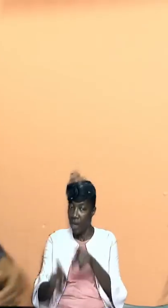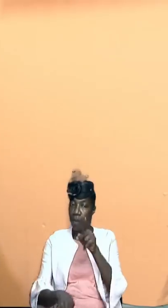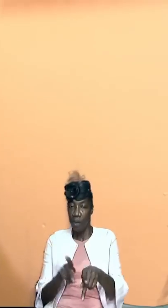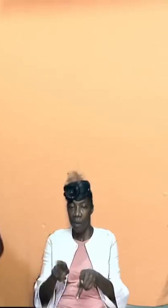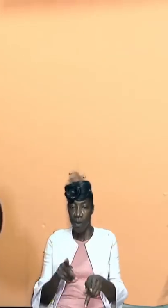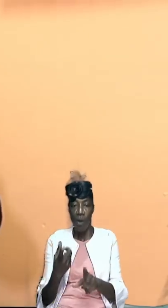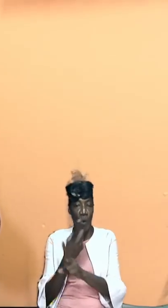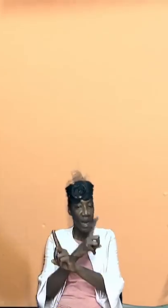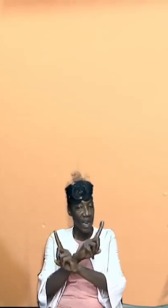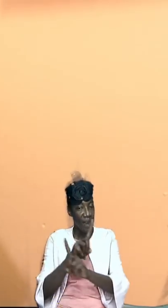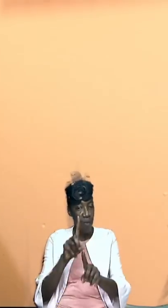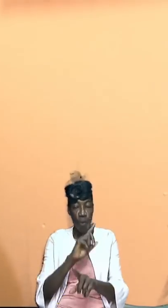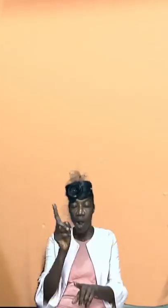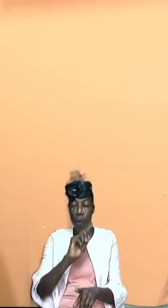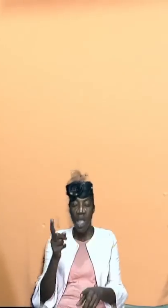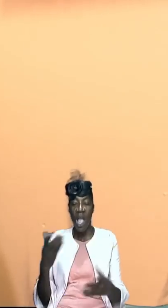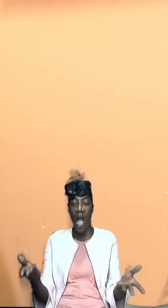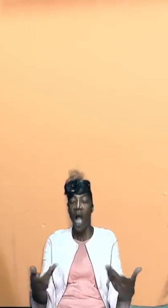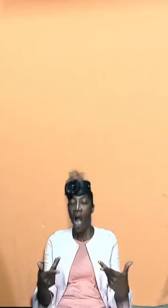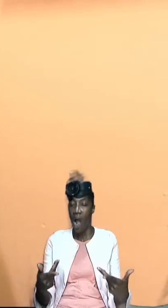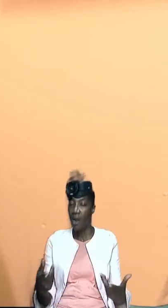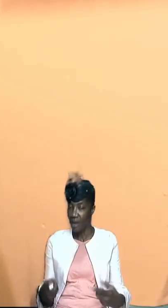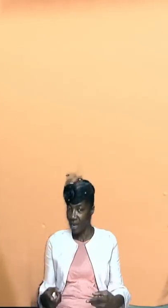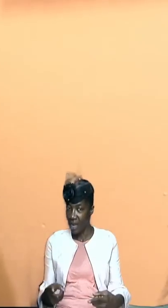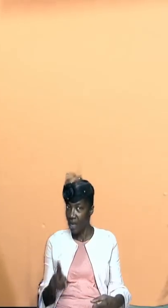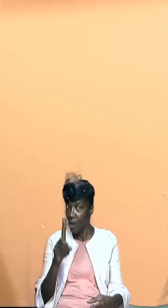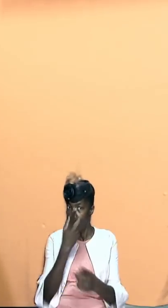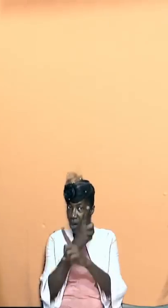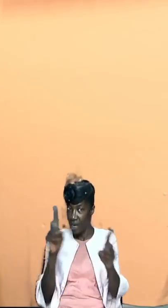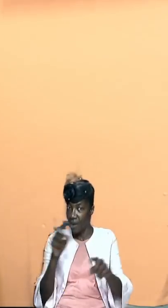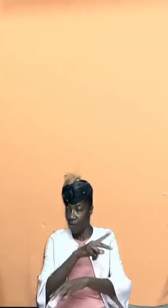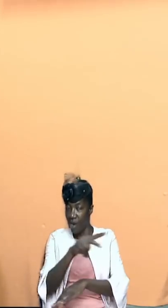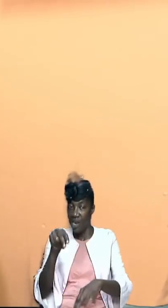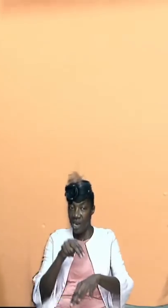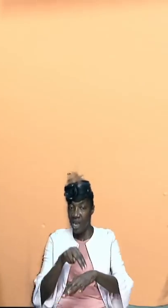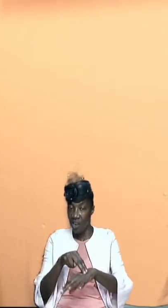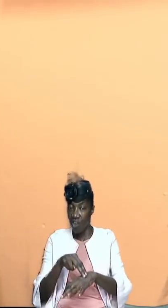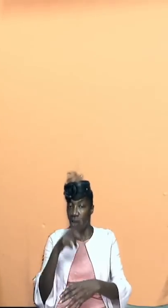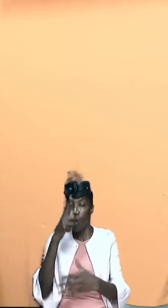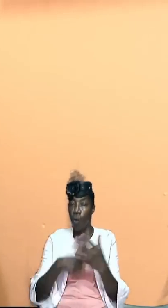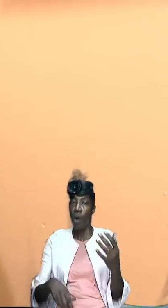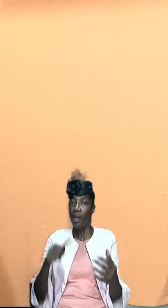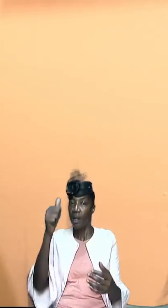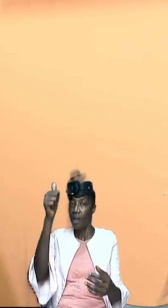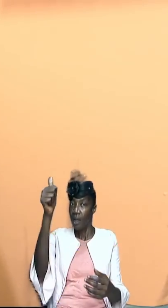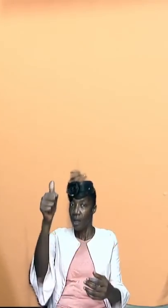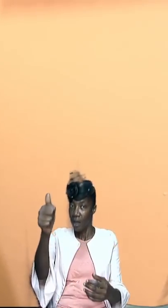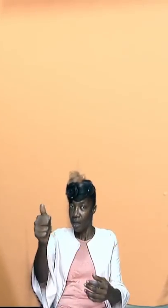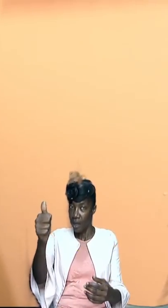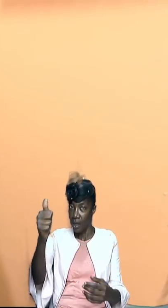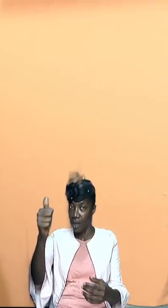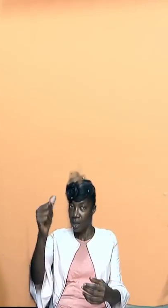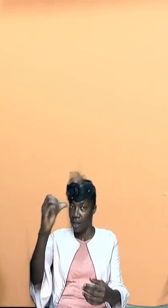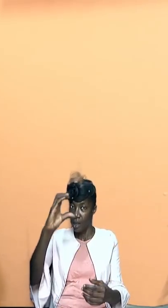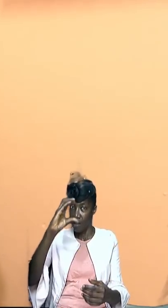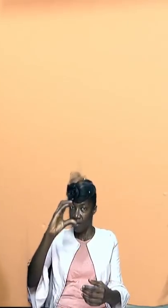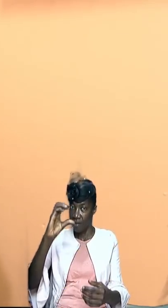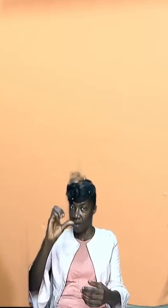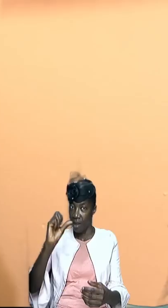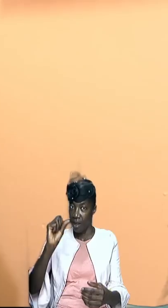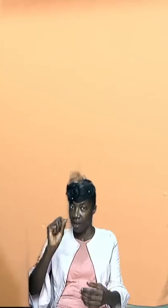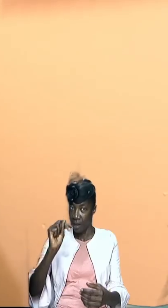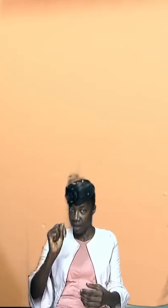different nations, corroborating and supporting what Acts chapter 17 has said. I rest my case, brothers and